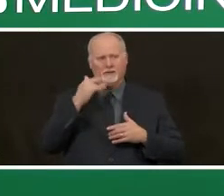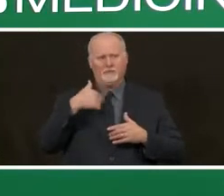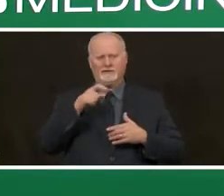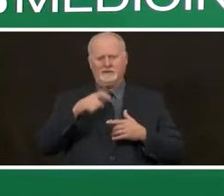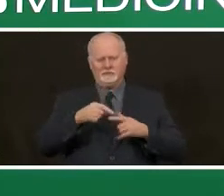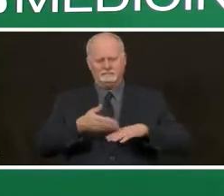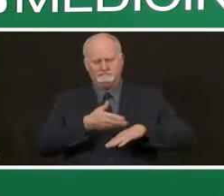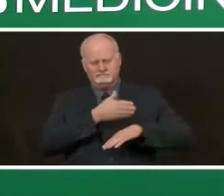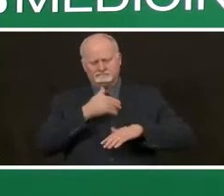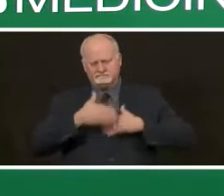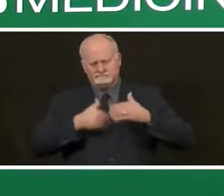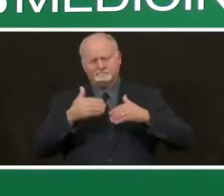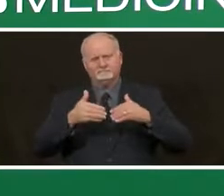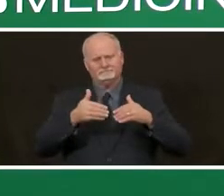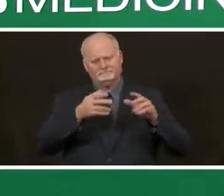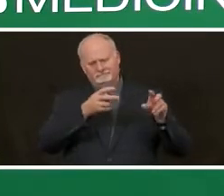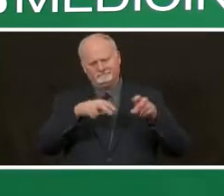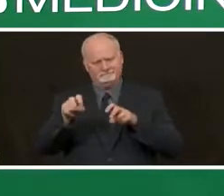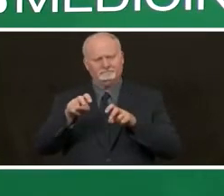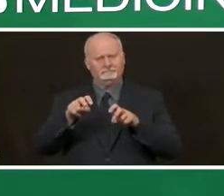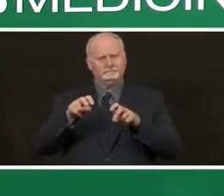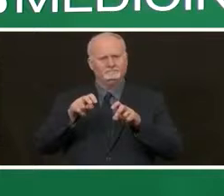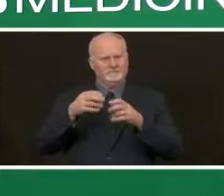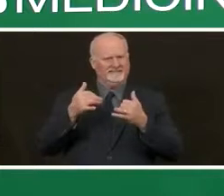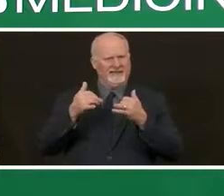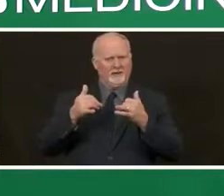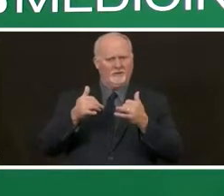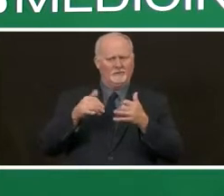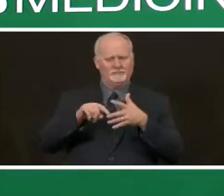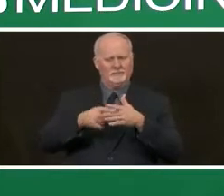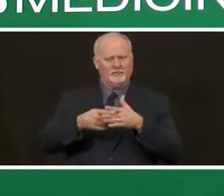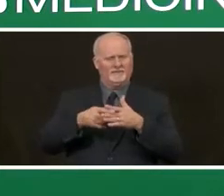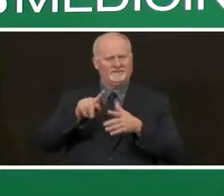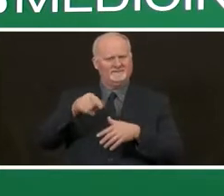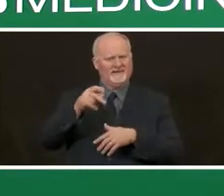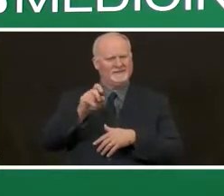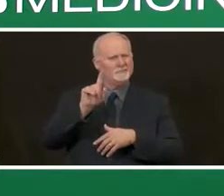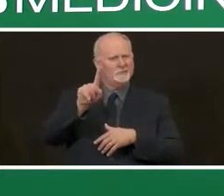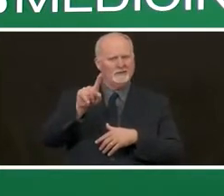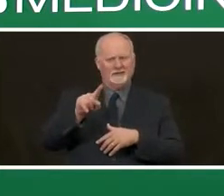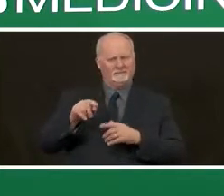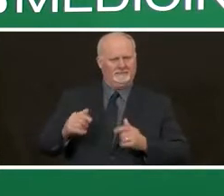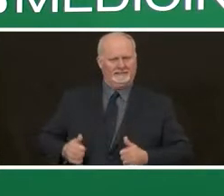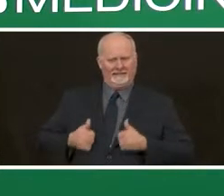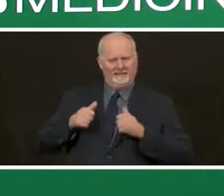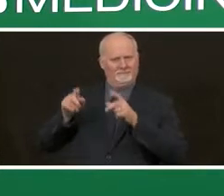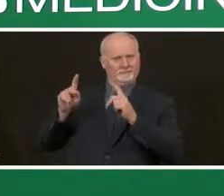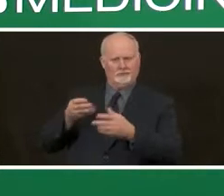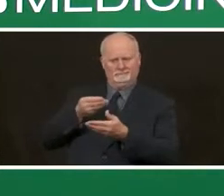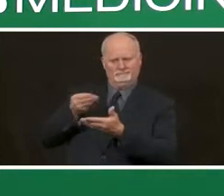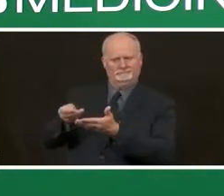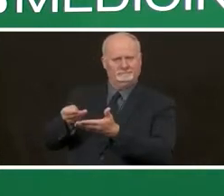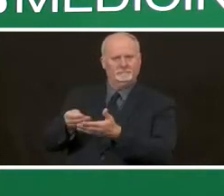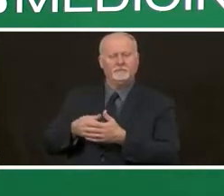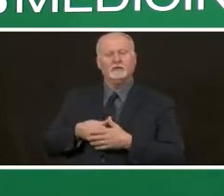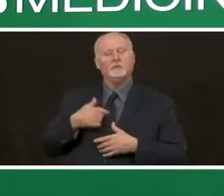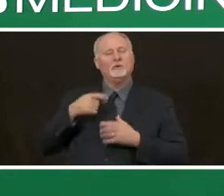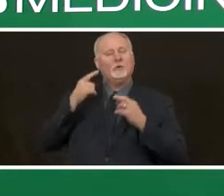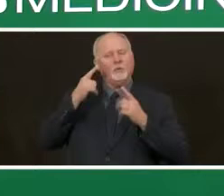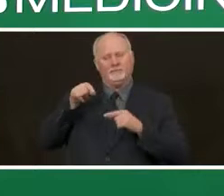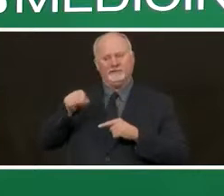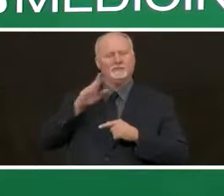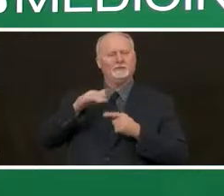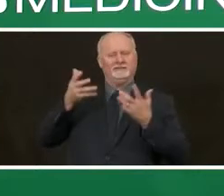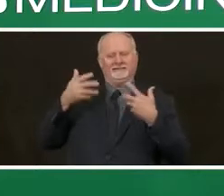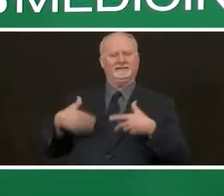and move this into living humans. Our hope is that this will be destination therapy, meaning the